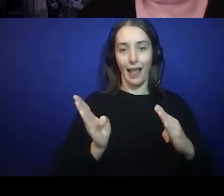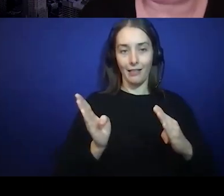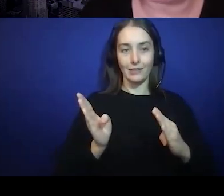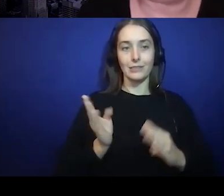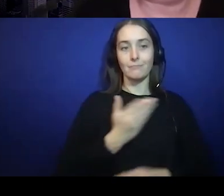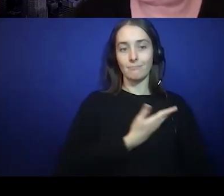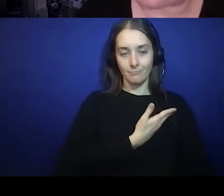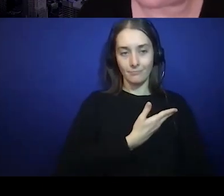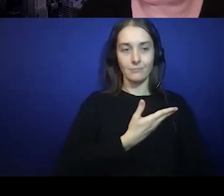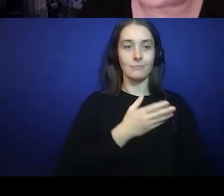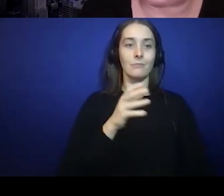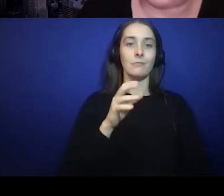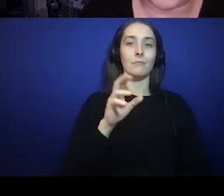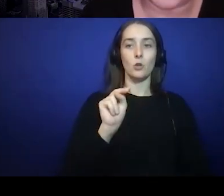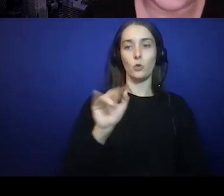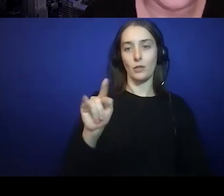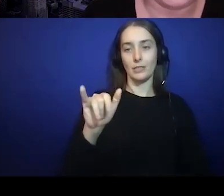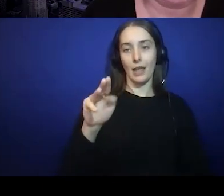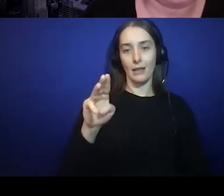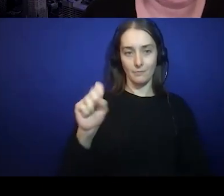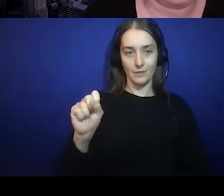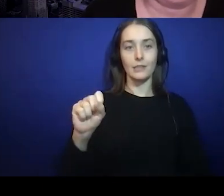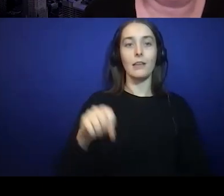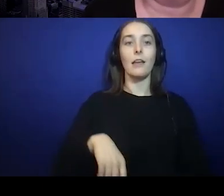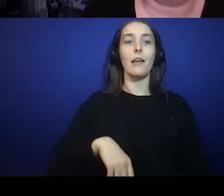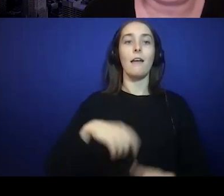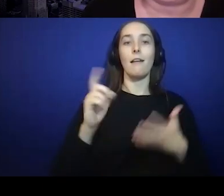Times. And you would end with the URL where you found it.